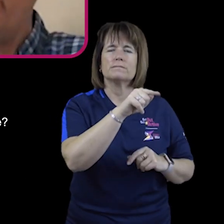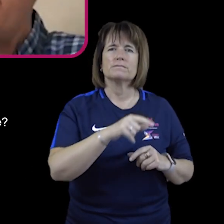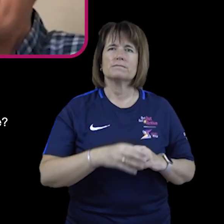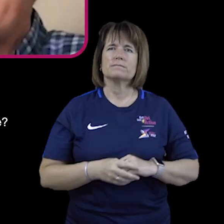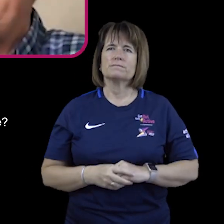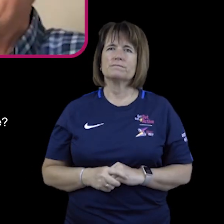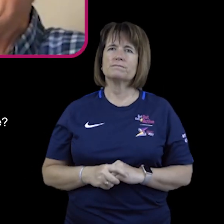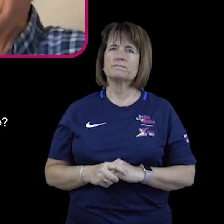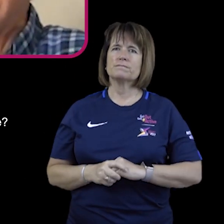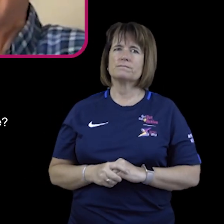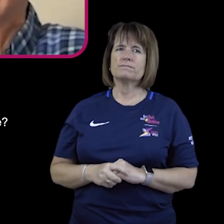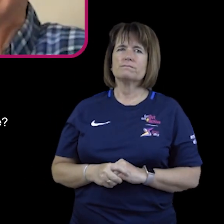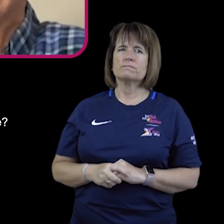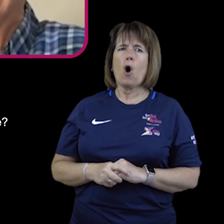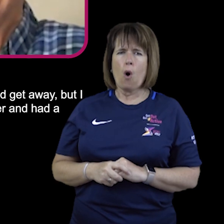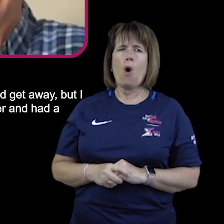confidence?